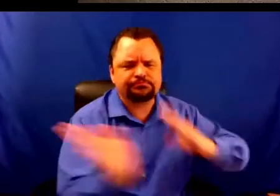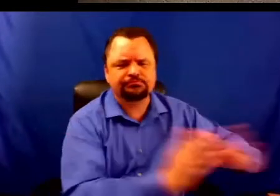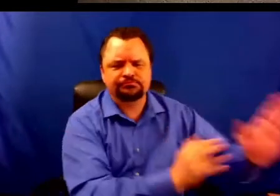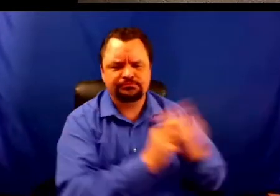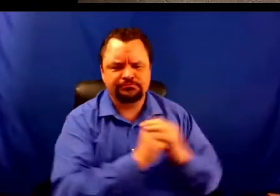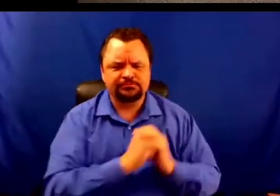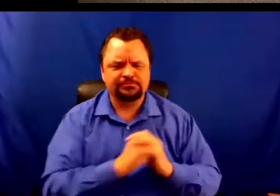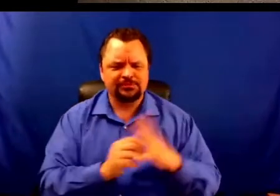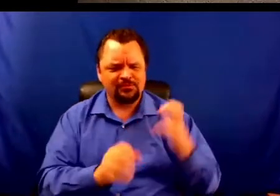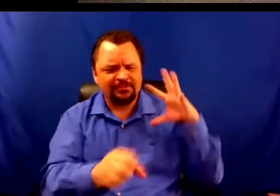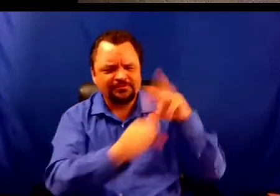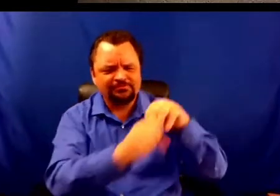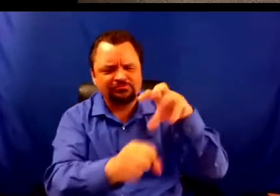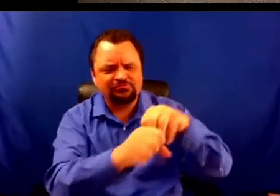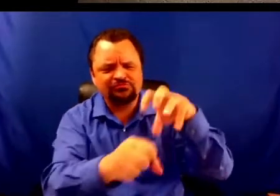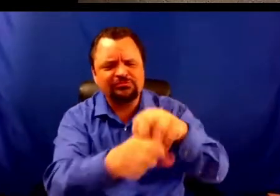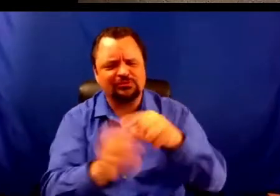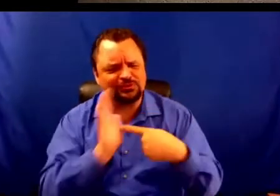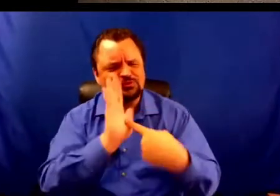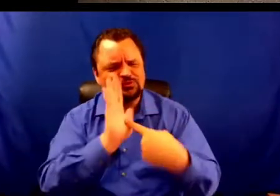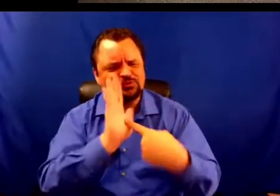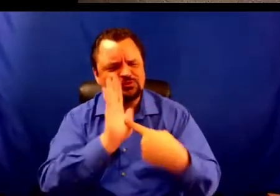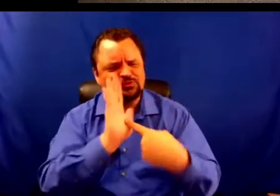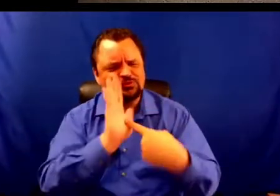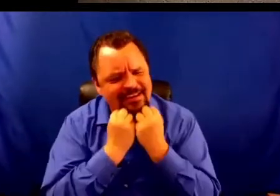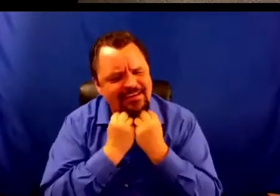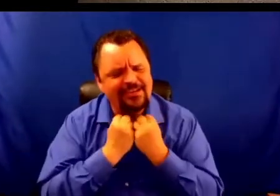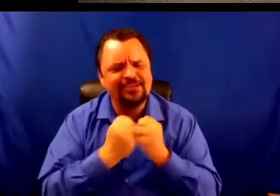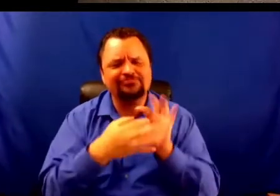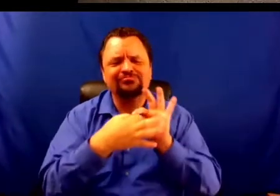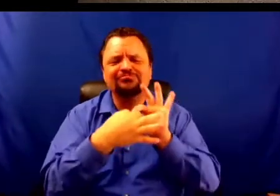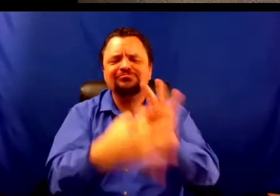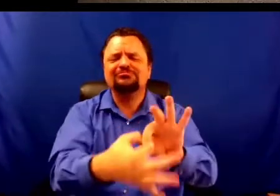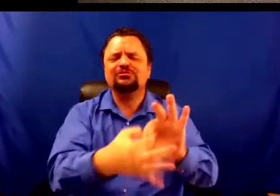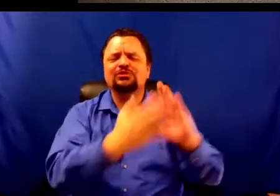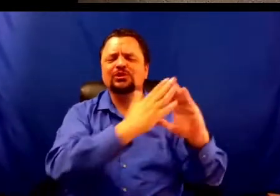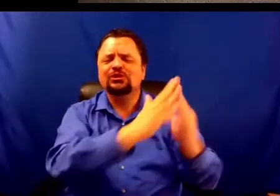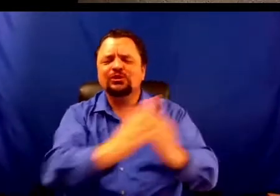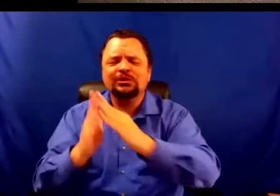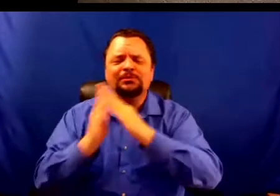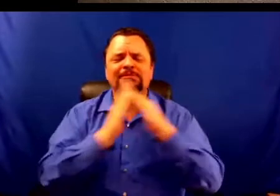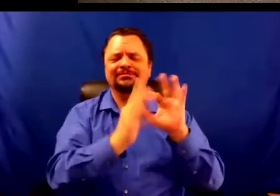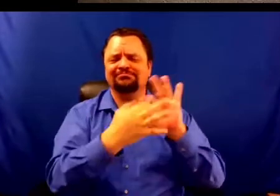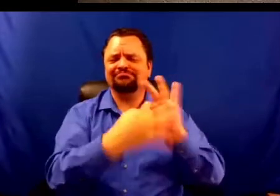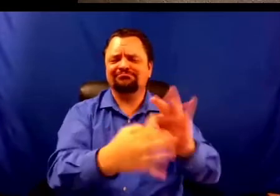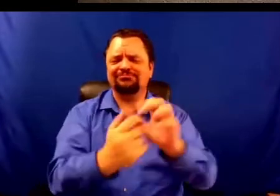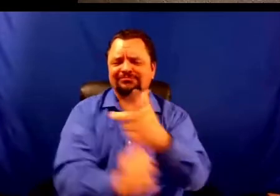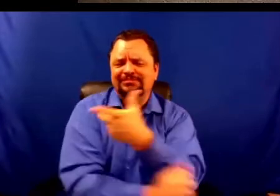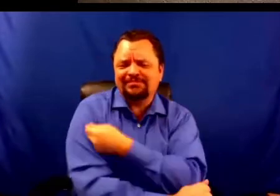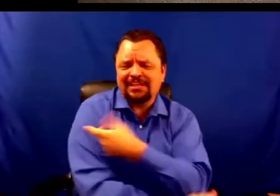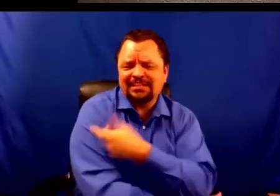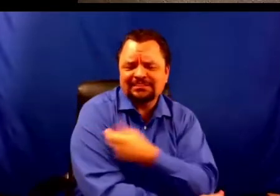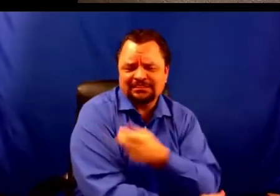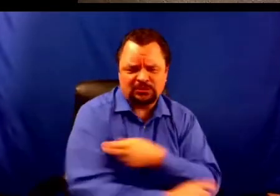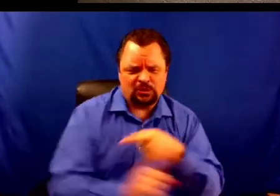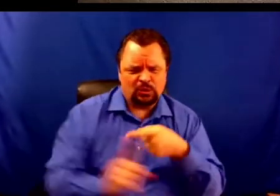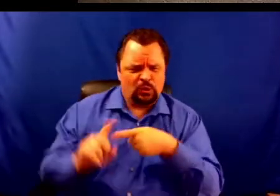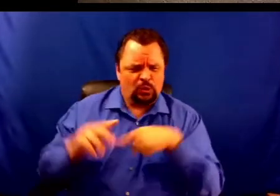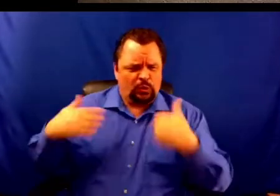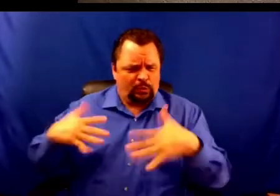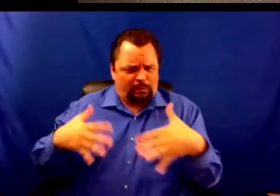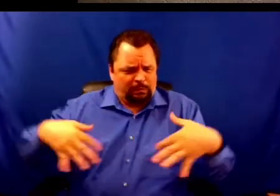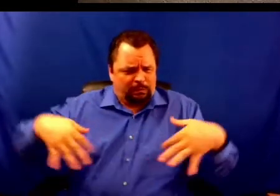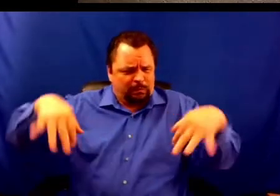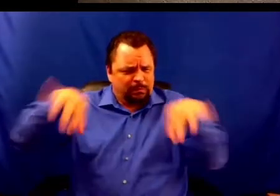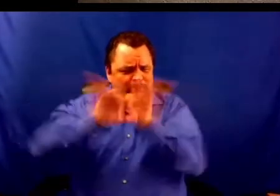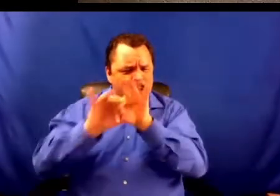involved, and you're caring about the community and helping us with vaccinations. I think it's so important. With what